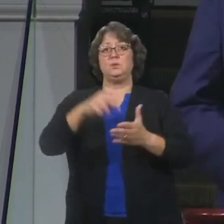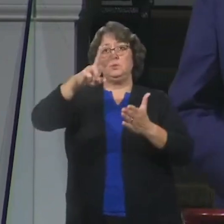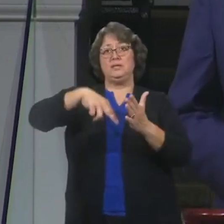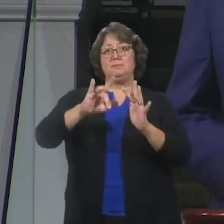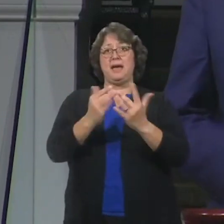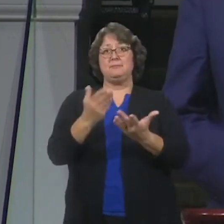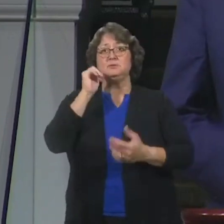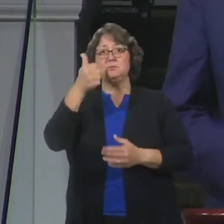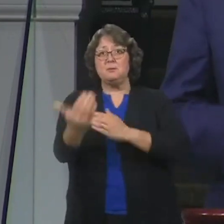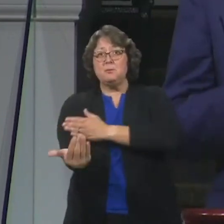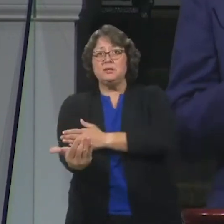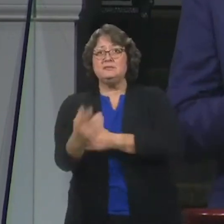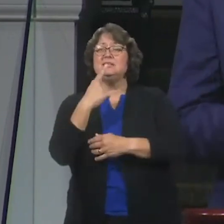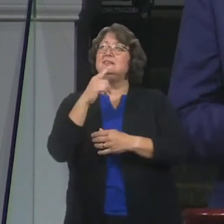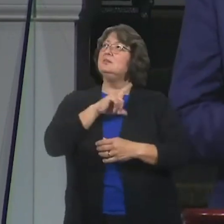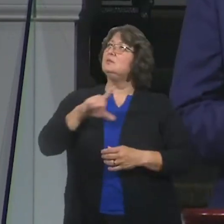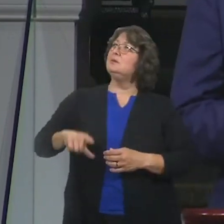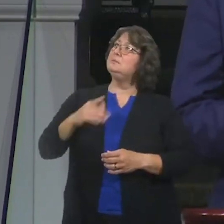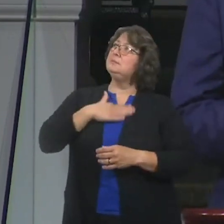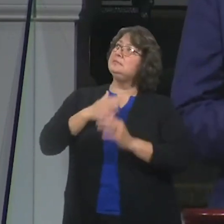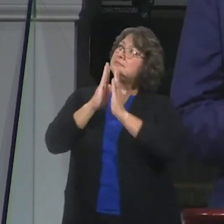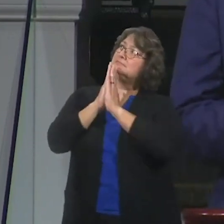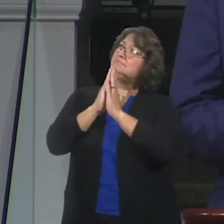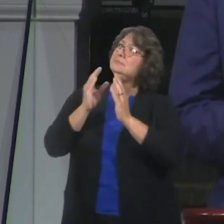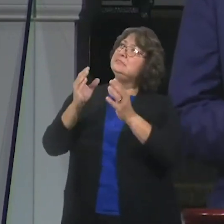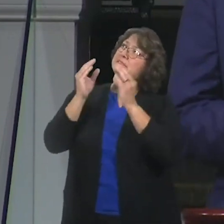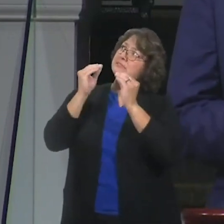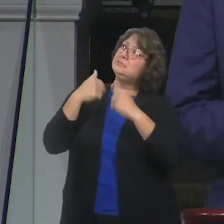your Bible tomorrow morning, you're saying, Lord, please teach me something.